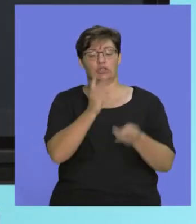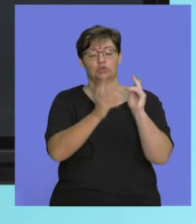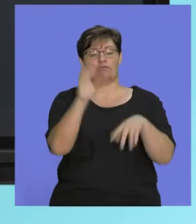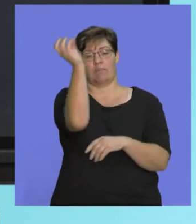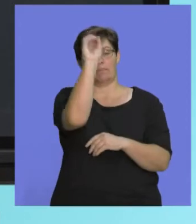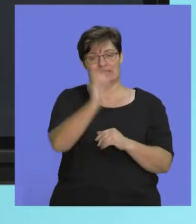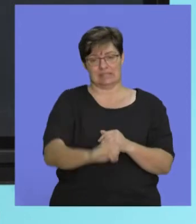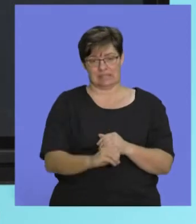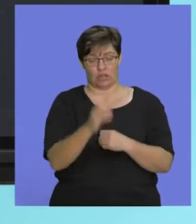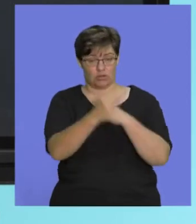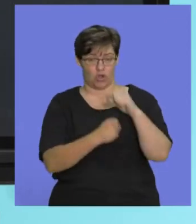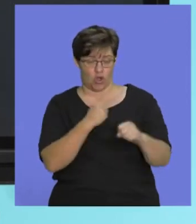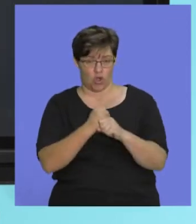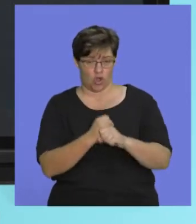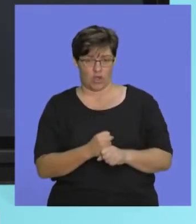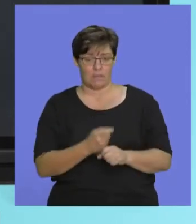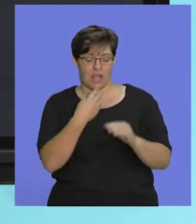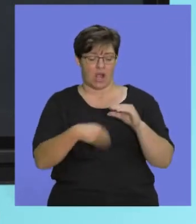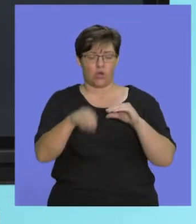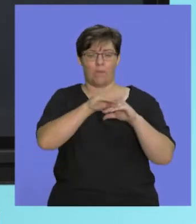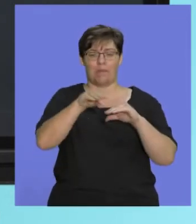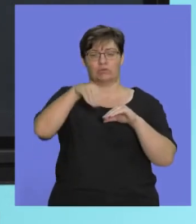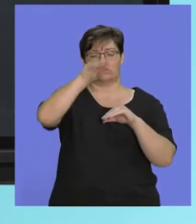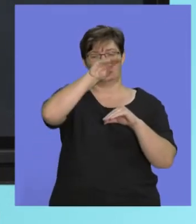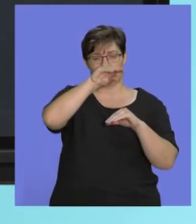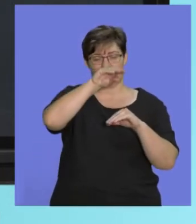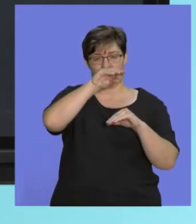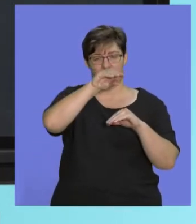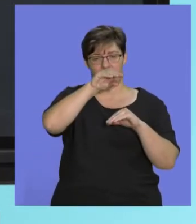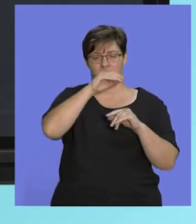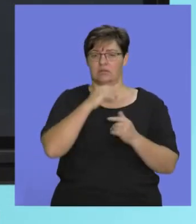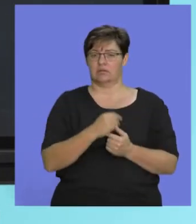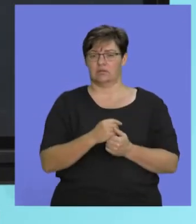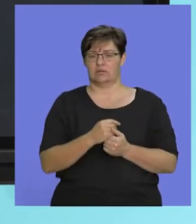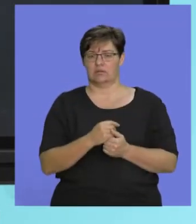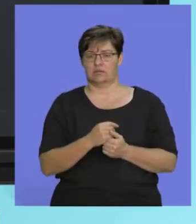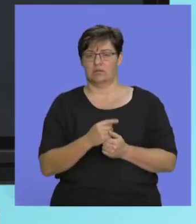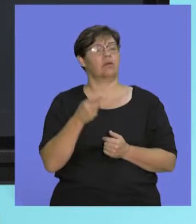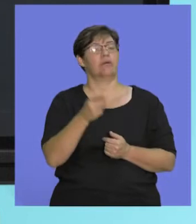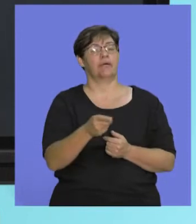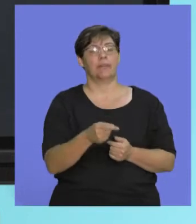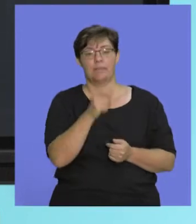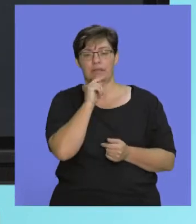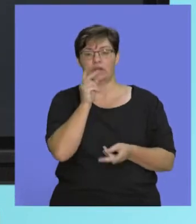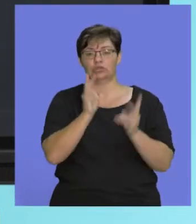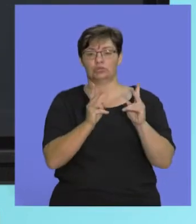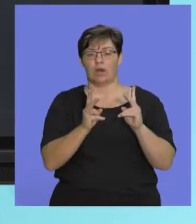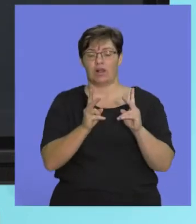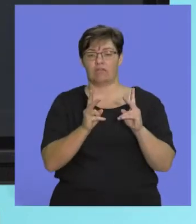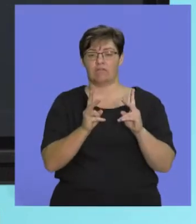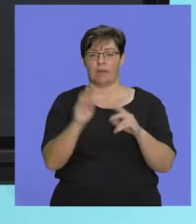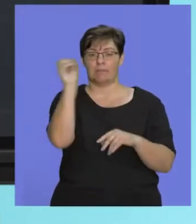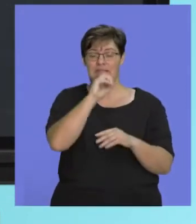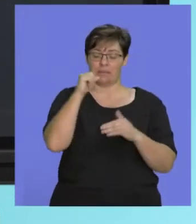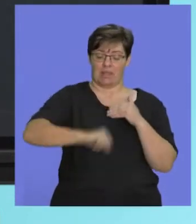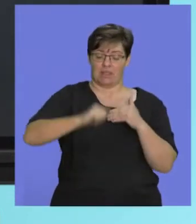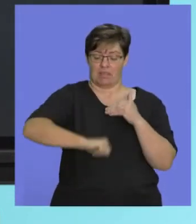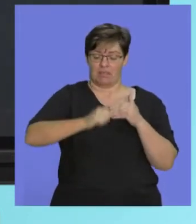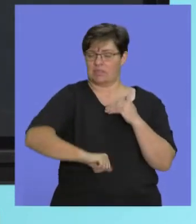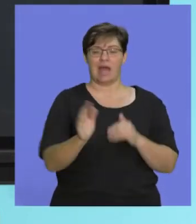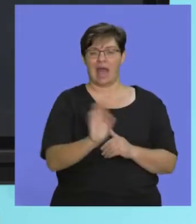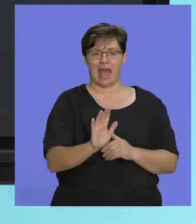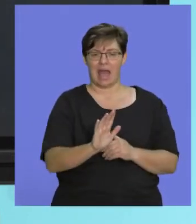12% per annum and I say compounded monthly, this does not mean that you're getting 12% every month.